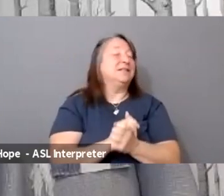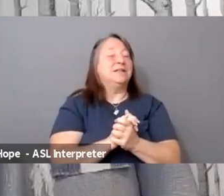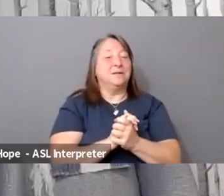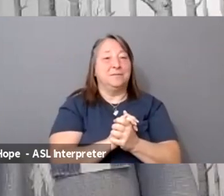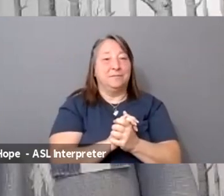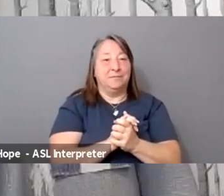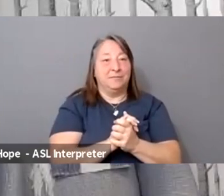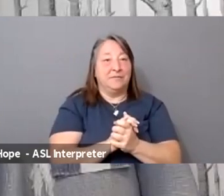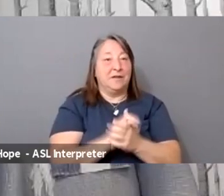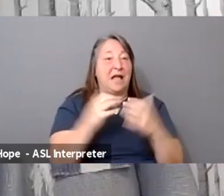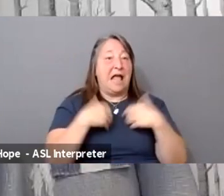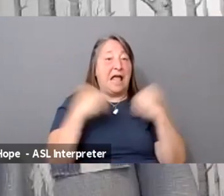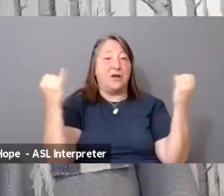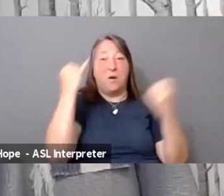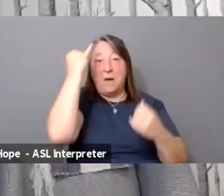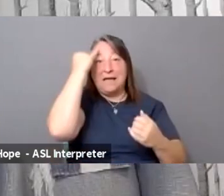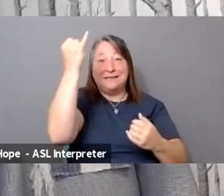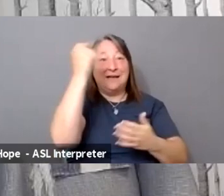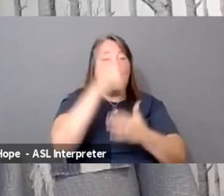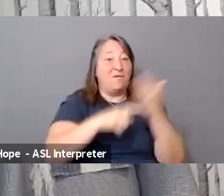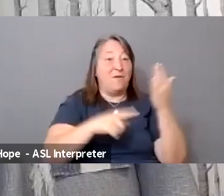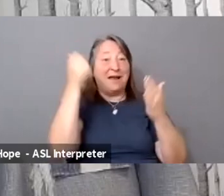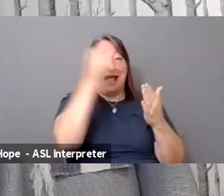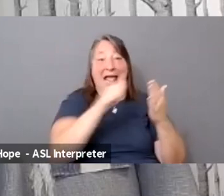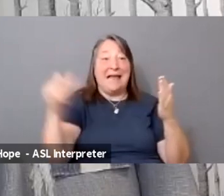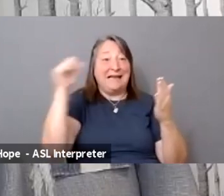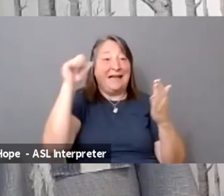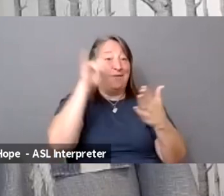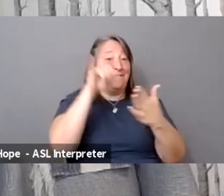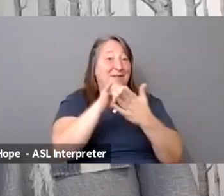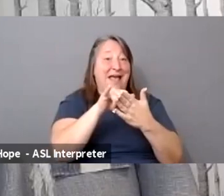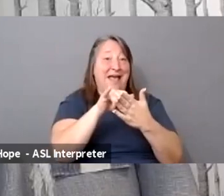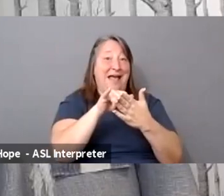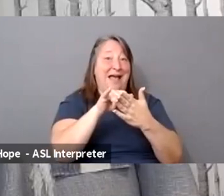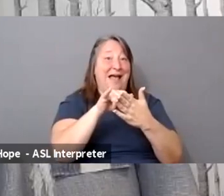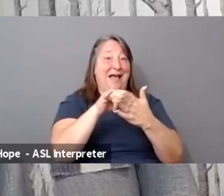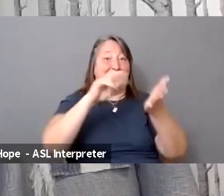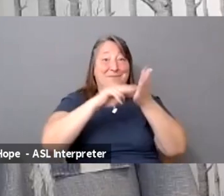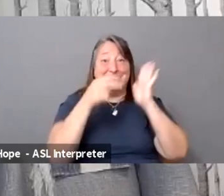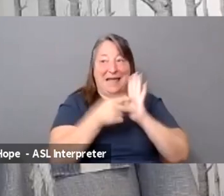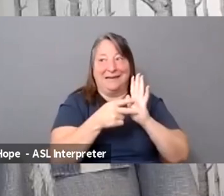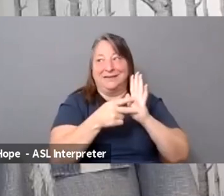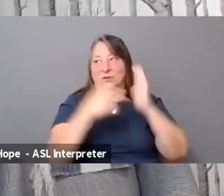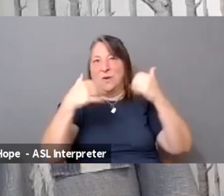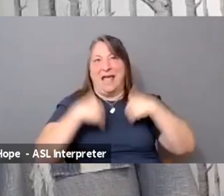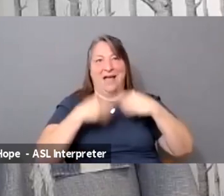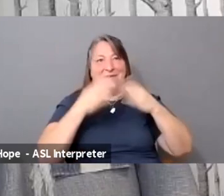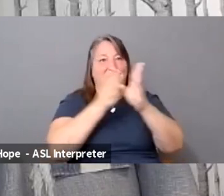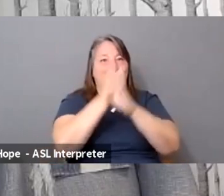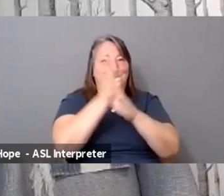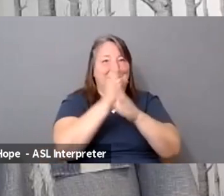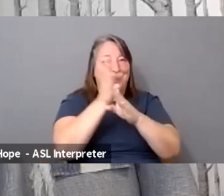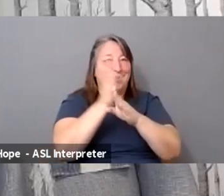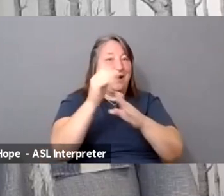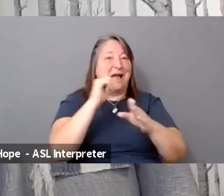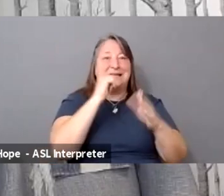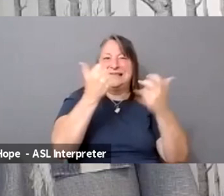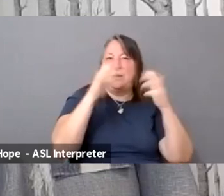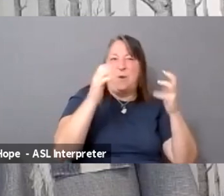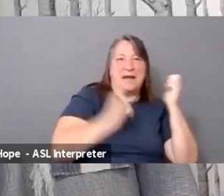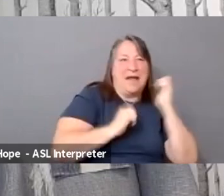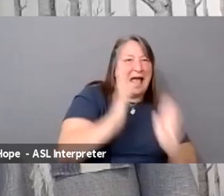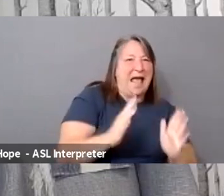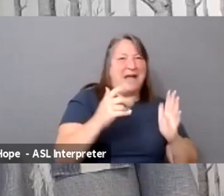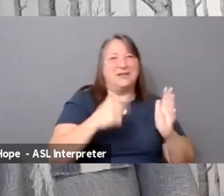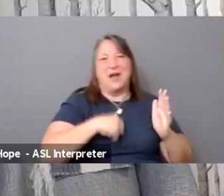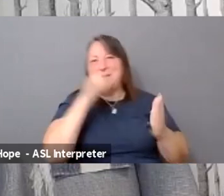I had no concept of what any of that was in terms of having a career, especially if I wasn't going to be an actor, I wasn't going to be a writer, I wasn't a